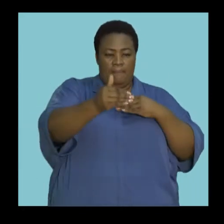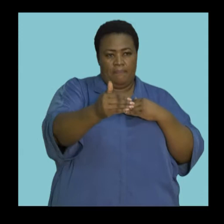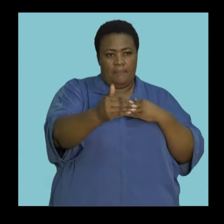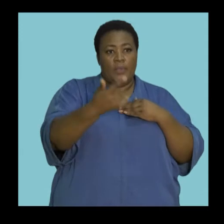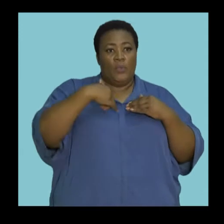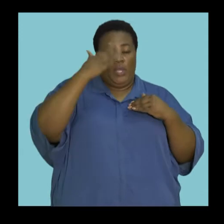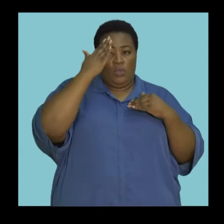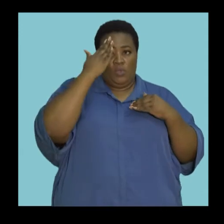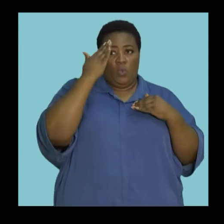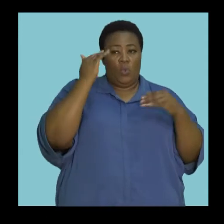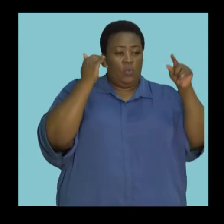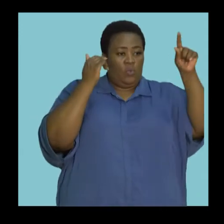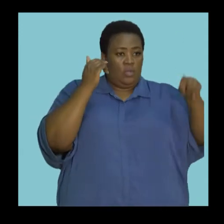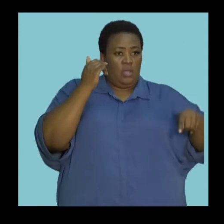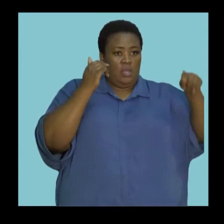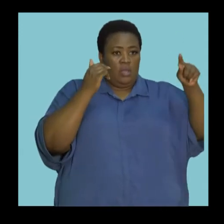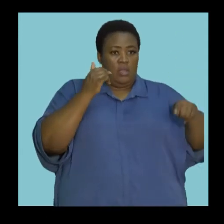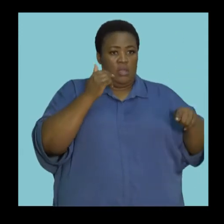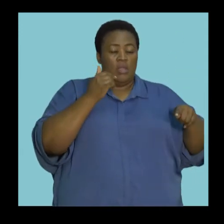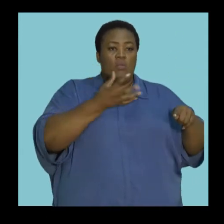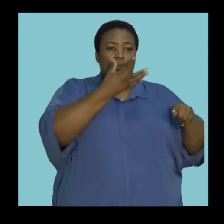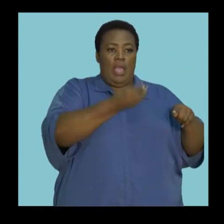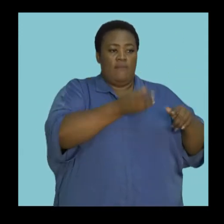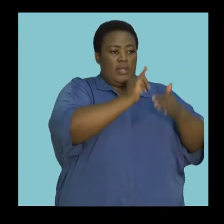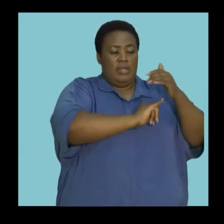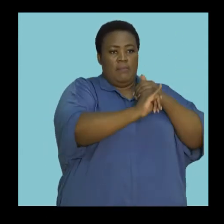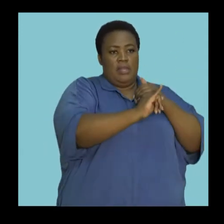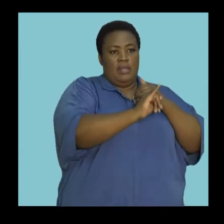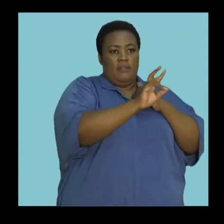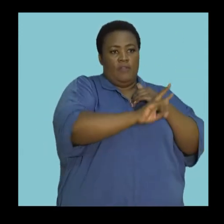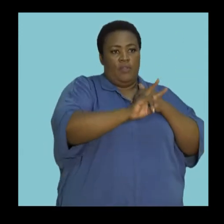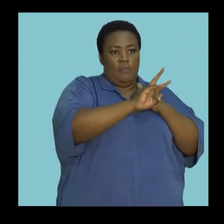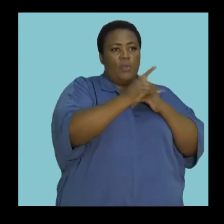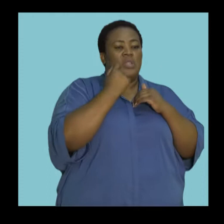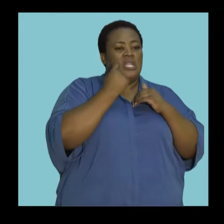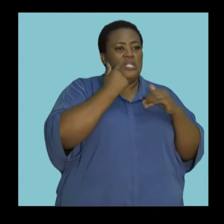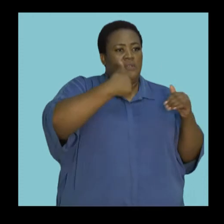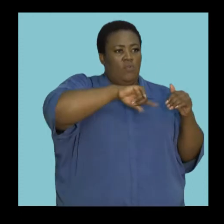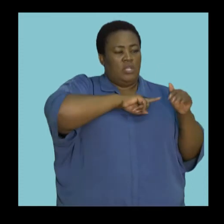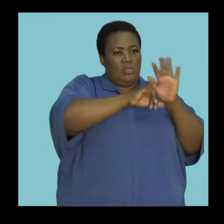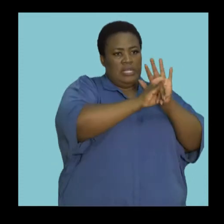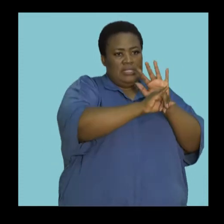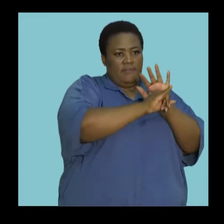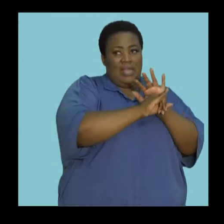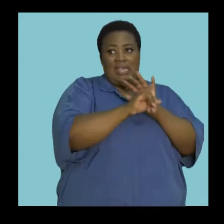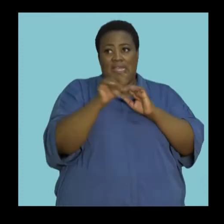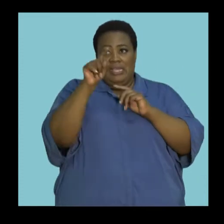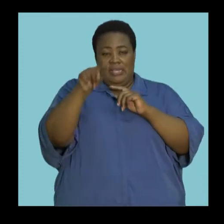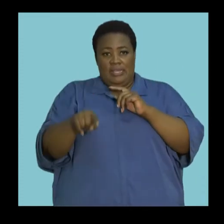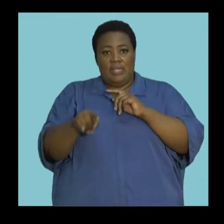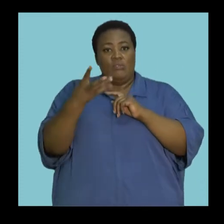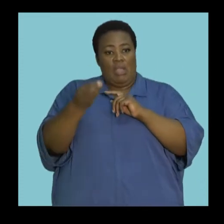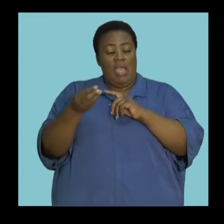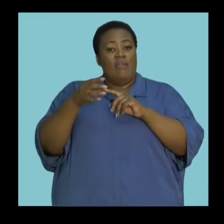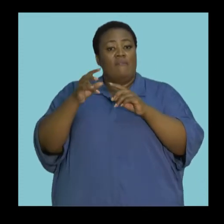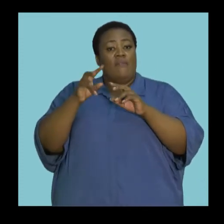that here along this column we have the independent variable, and that's easy for us to identify. And here we have the